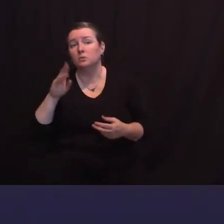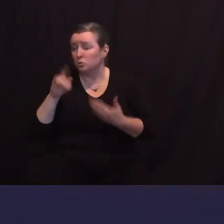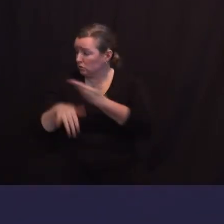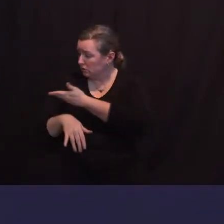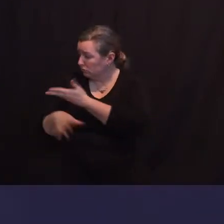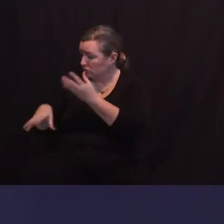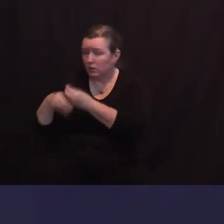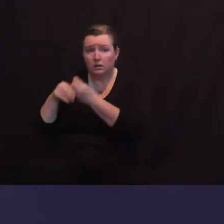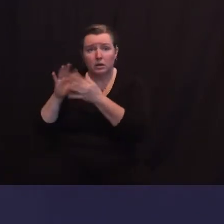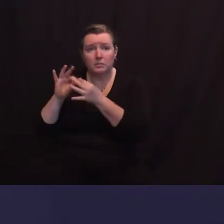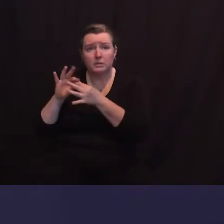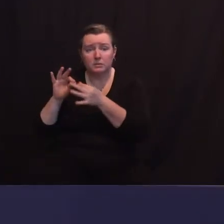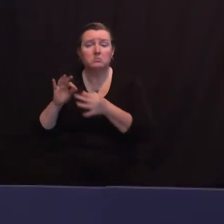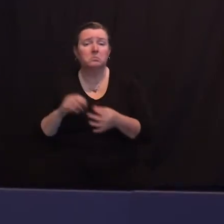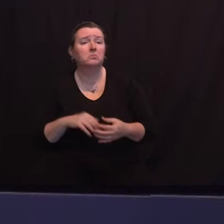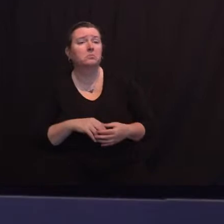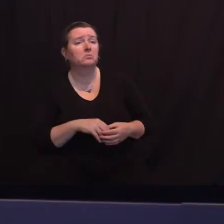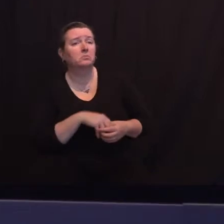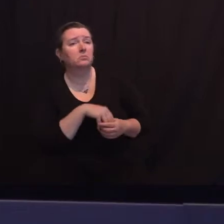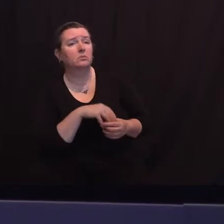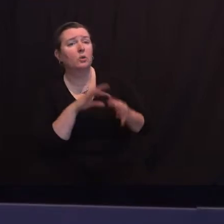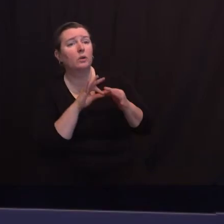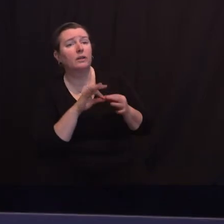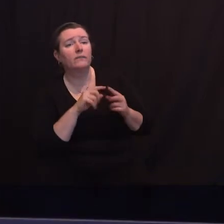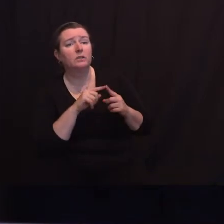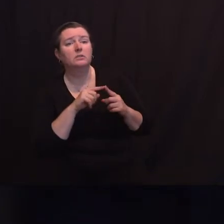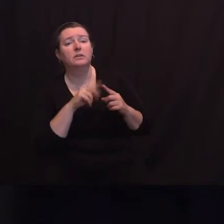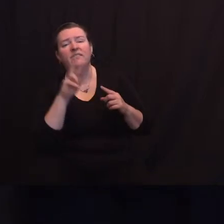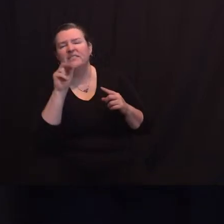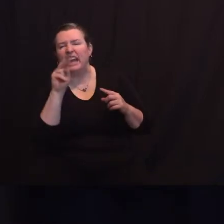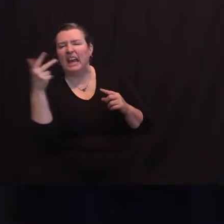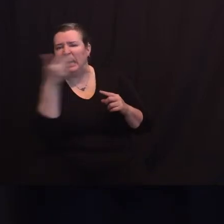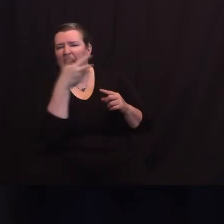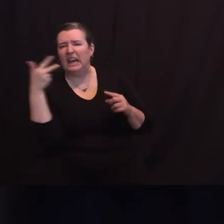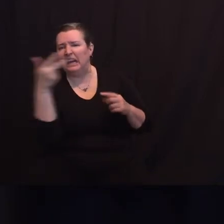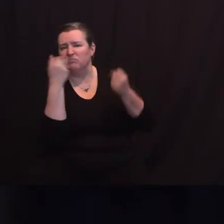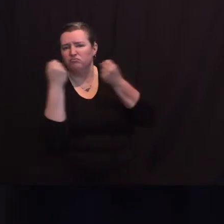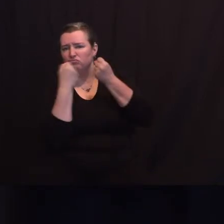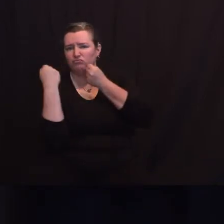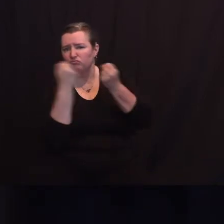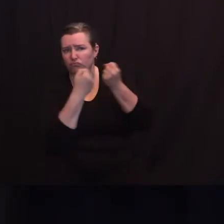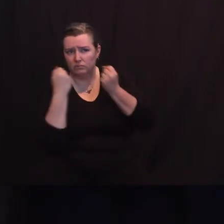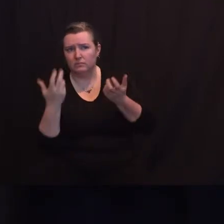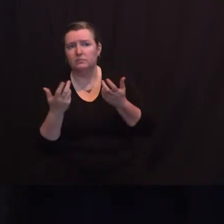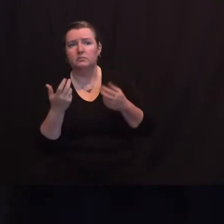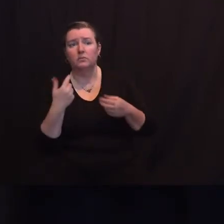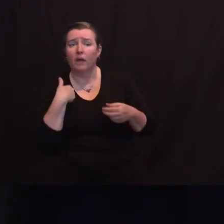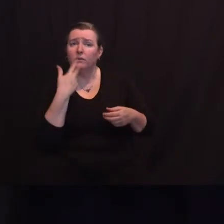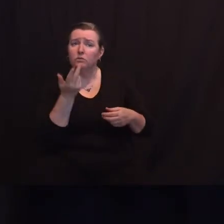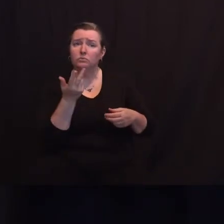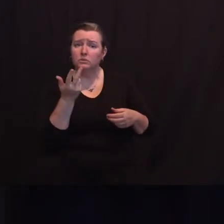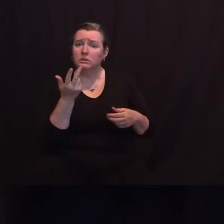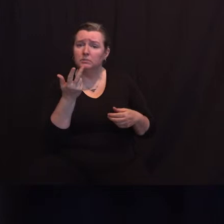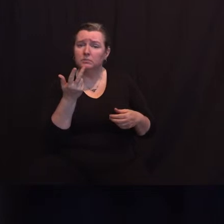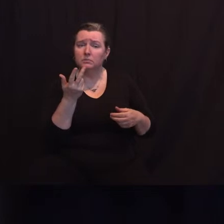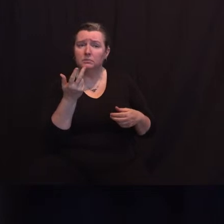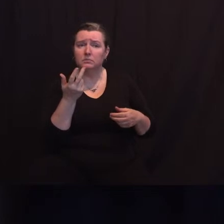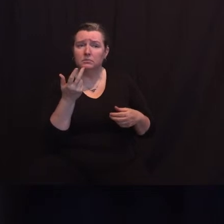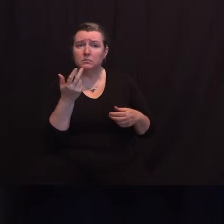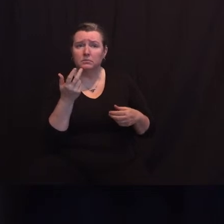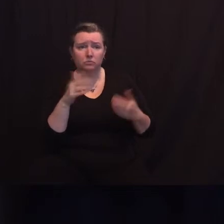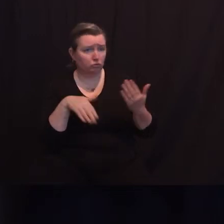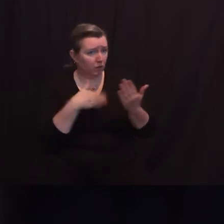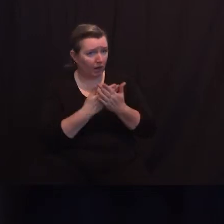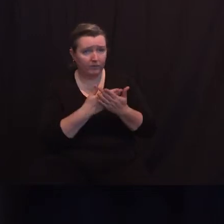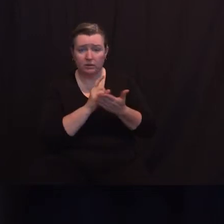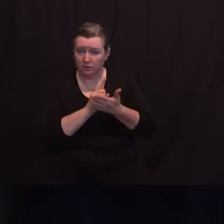vans. We call them the triplets. We have 3 vans. They got delivered last week. We are working